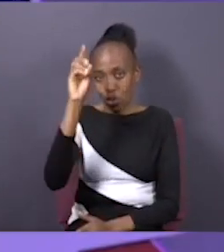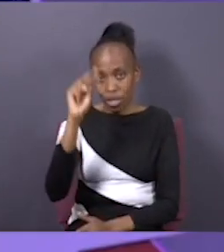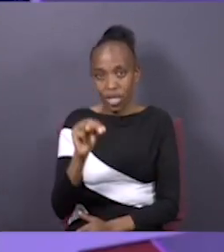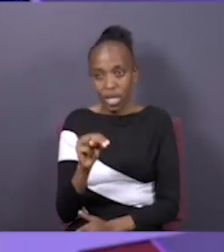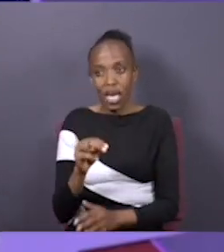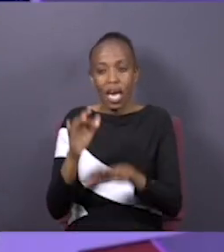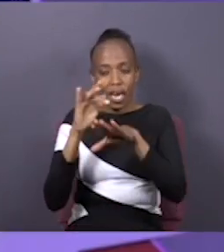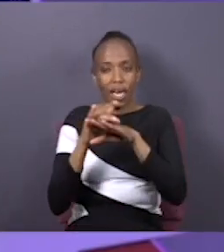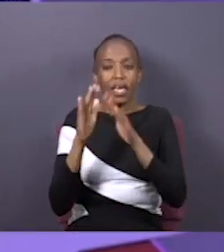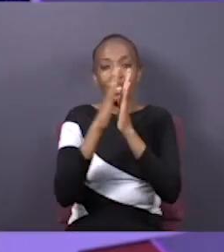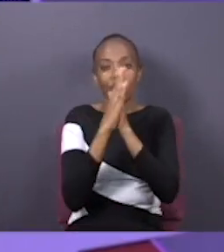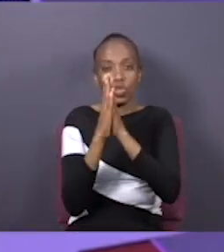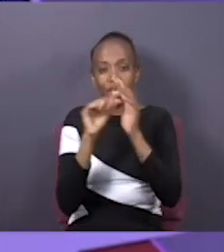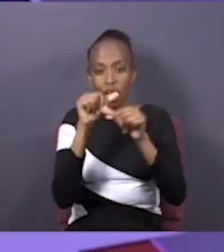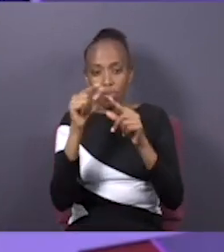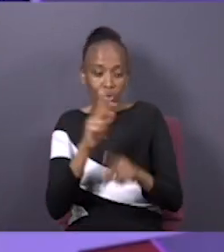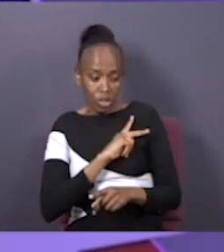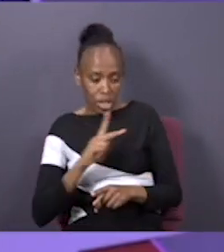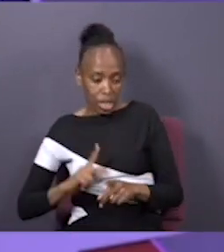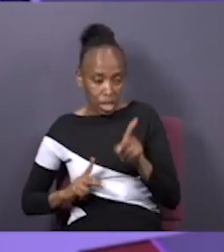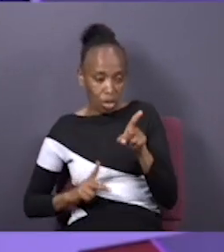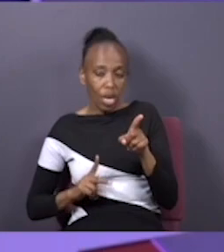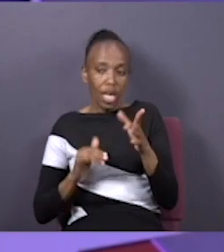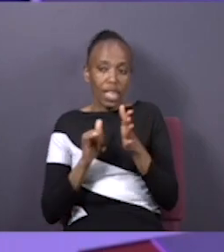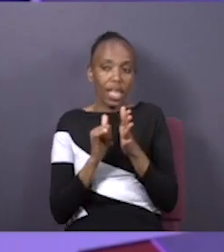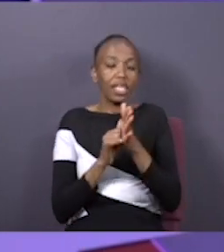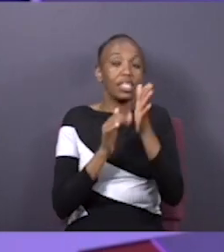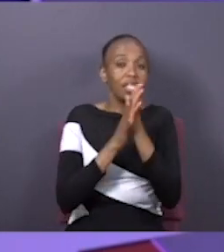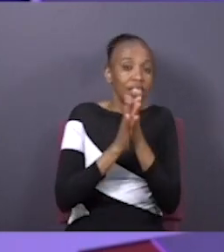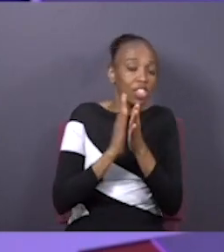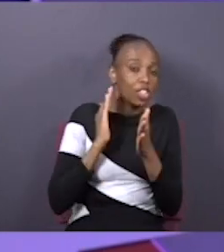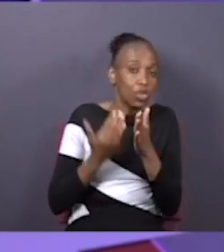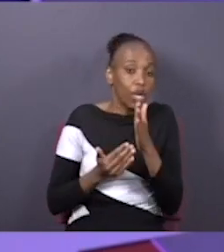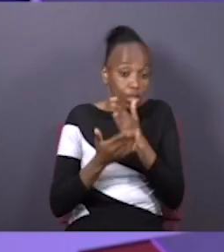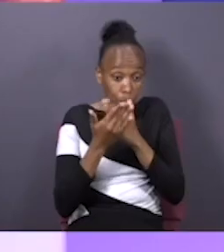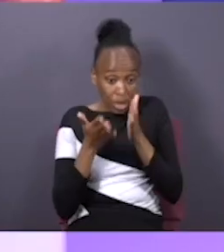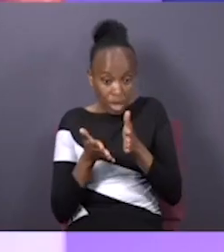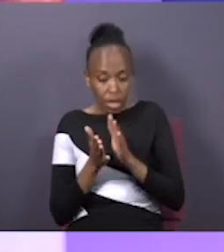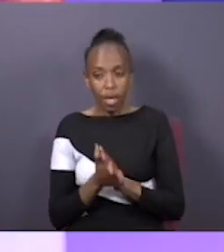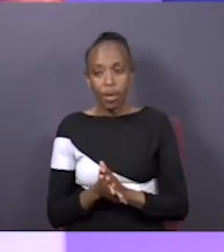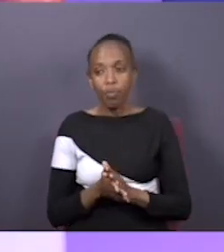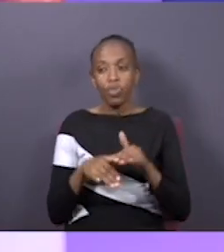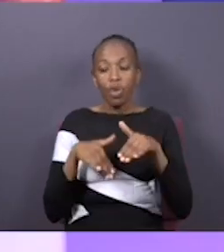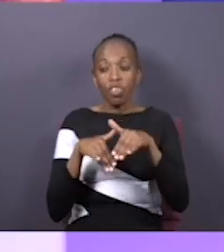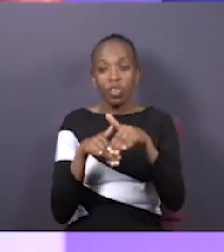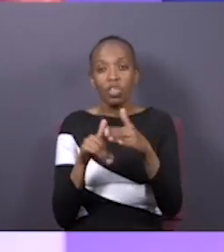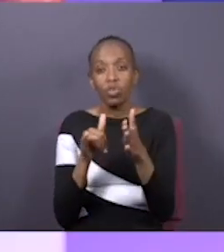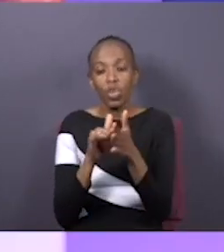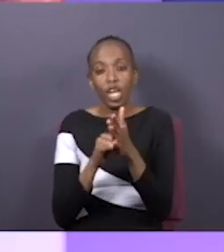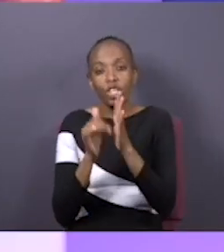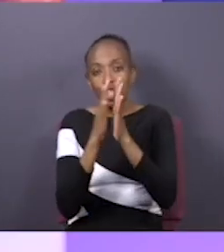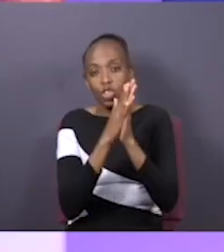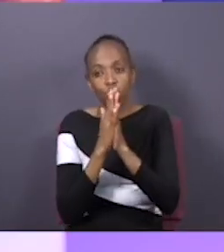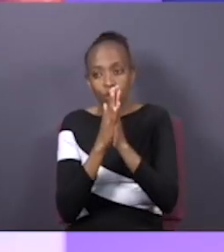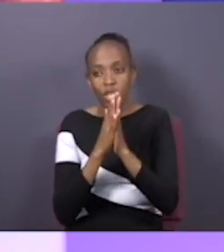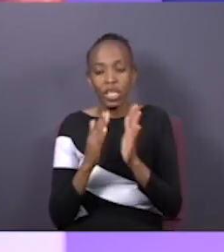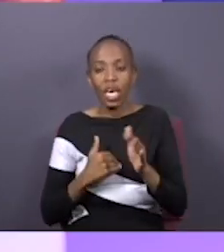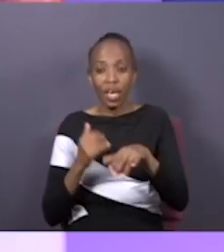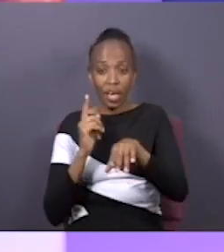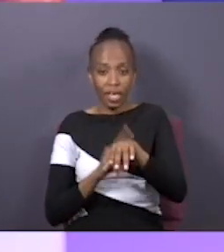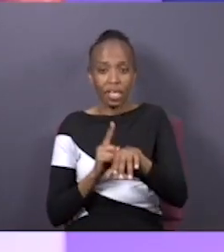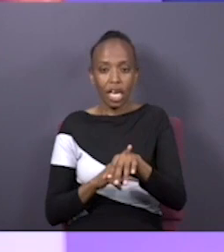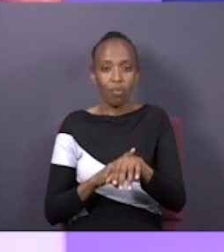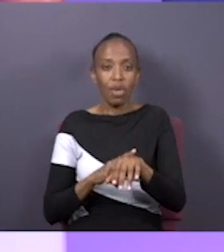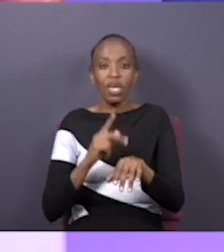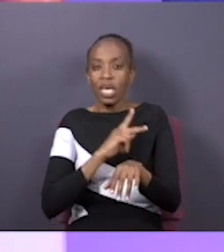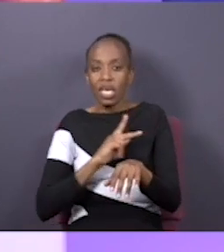an early story about this king that should be of interest to us this morning. According to that story, There was a time